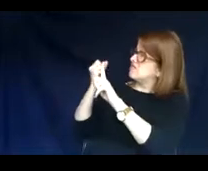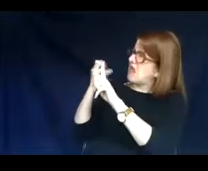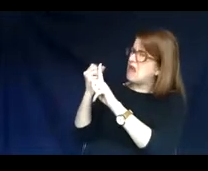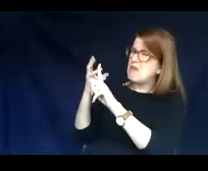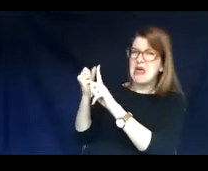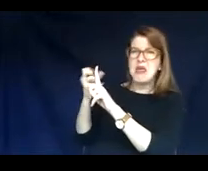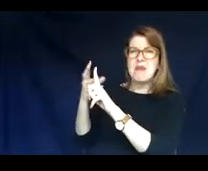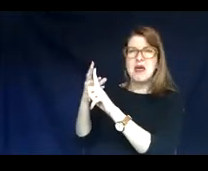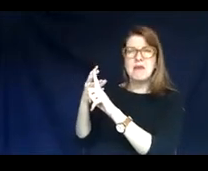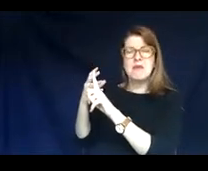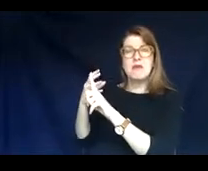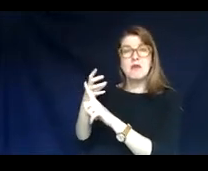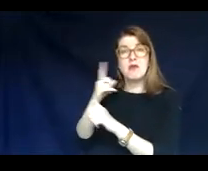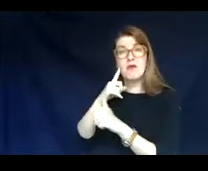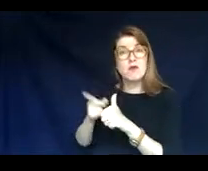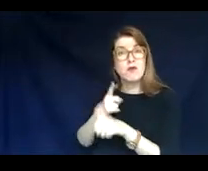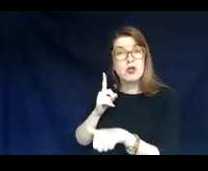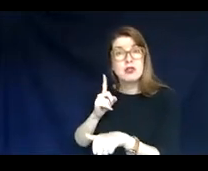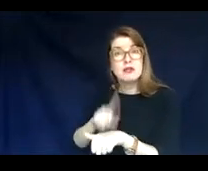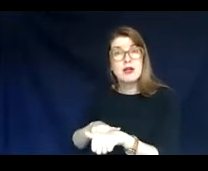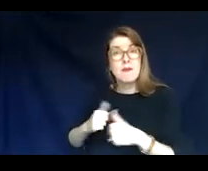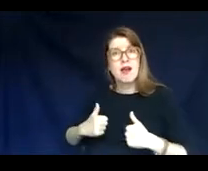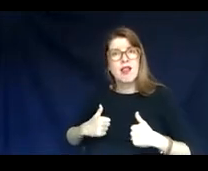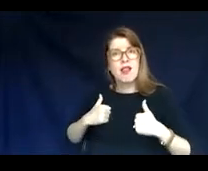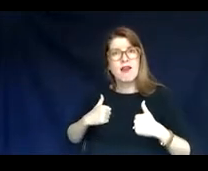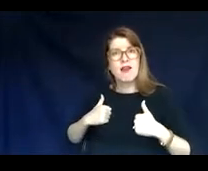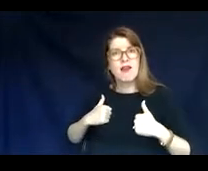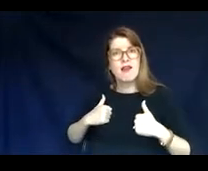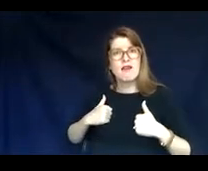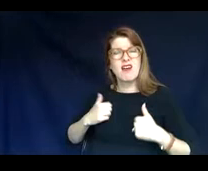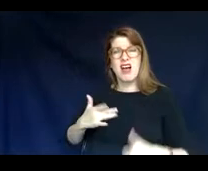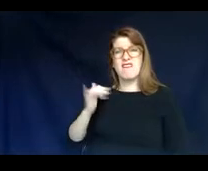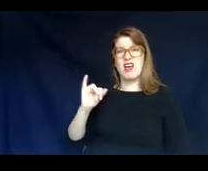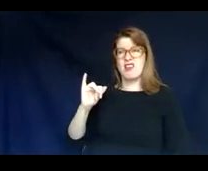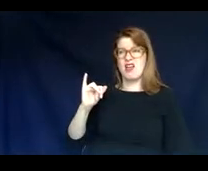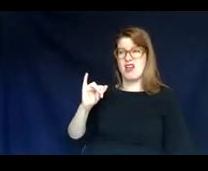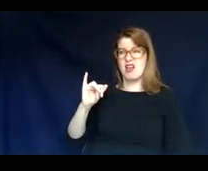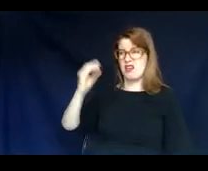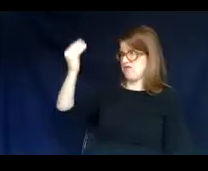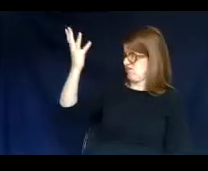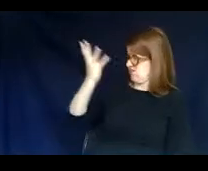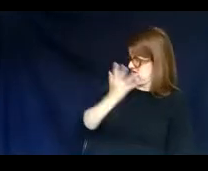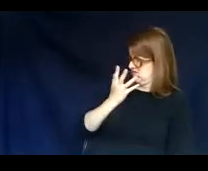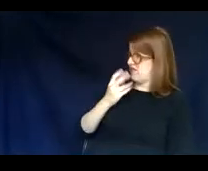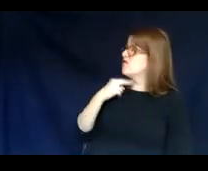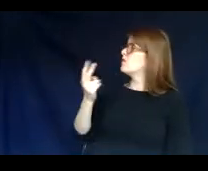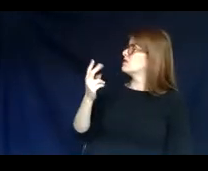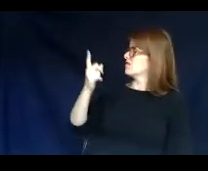And for the first time in my life, I felt like I heard an audible voice. Pull over.